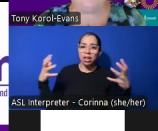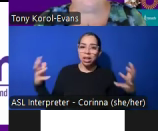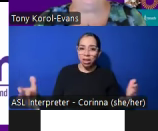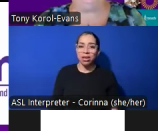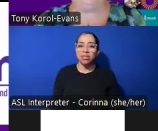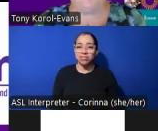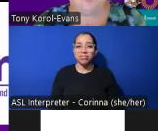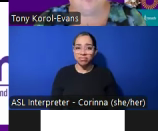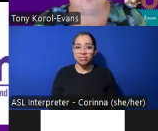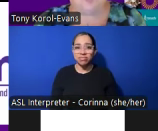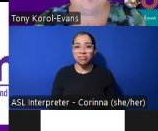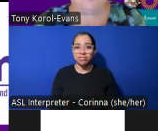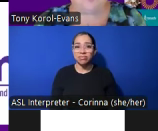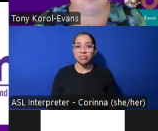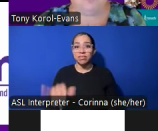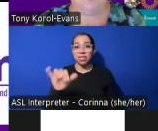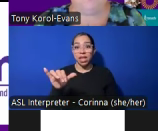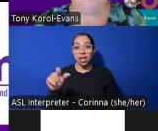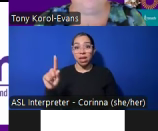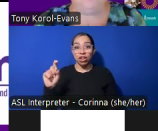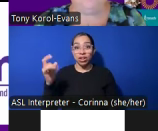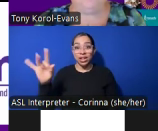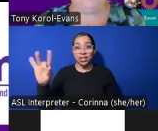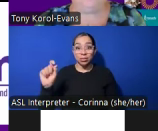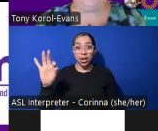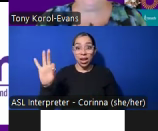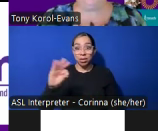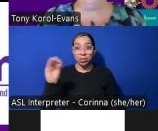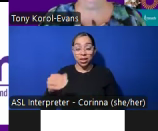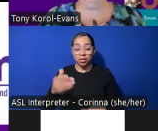That is a huge, huge jump.